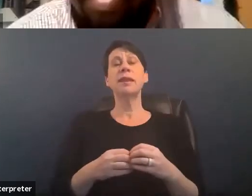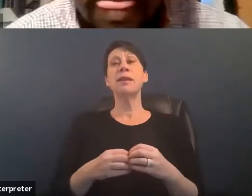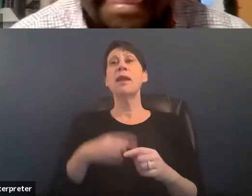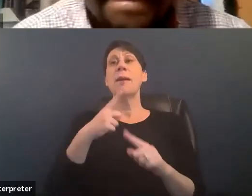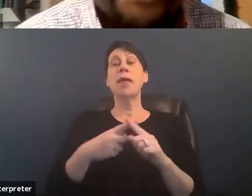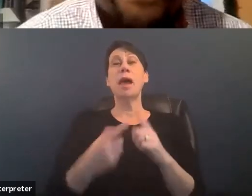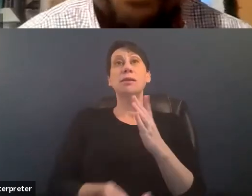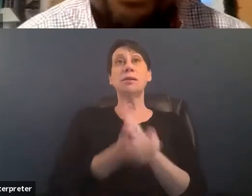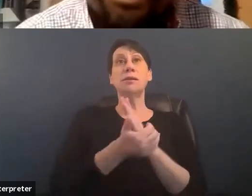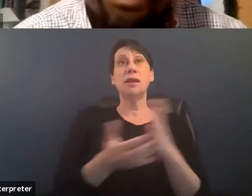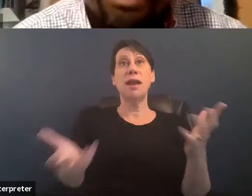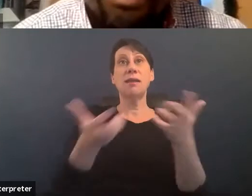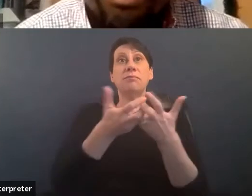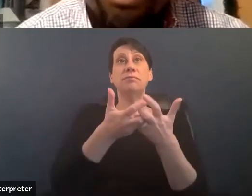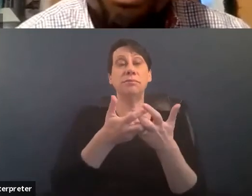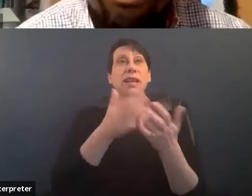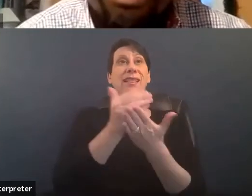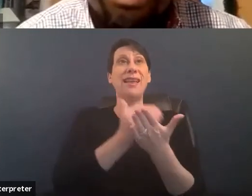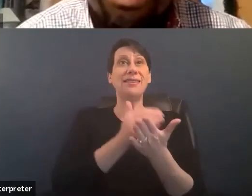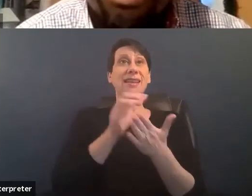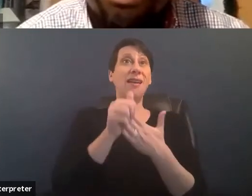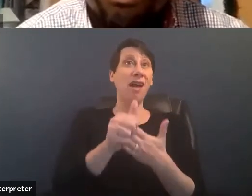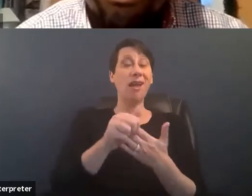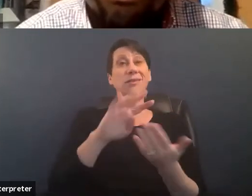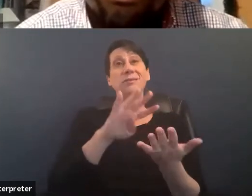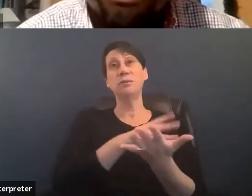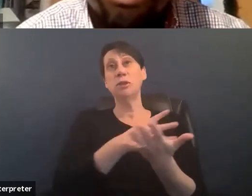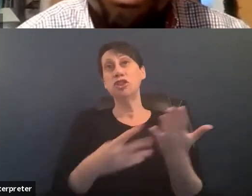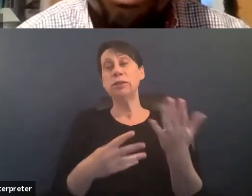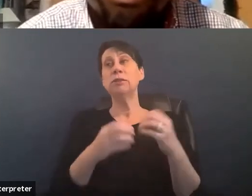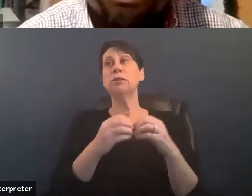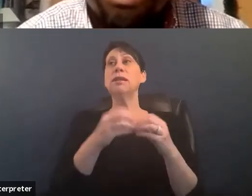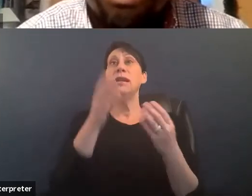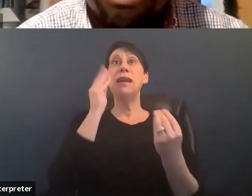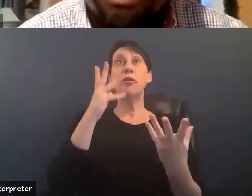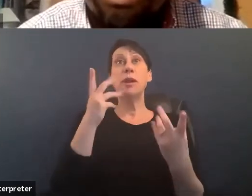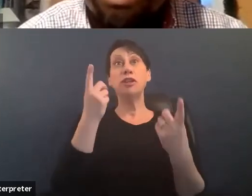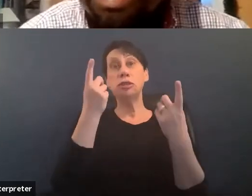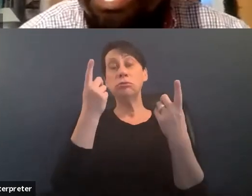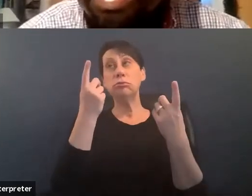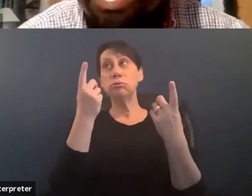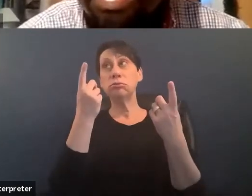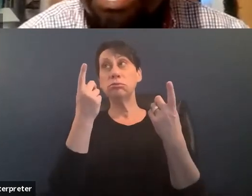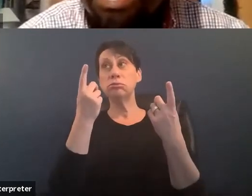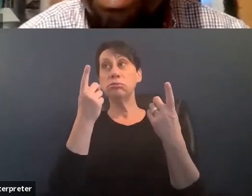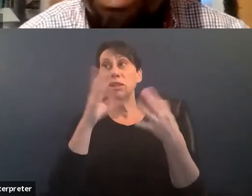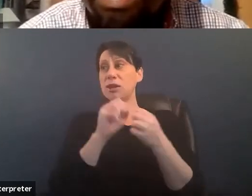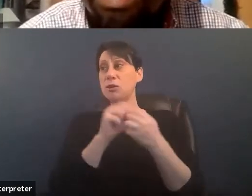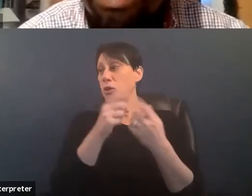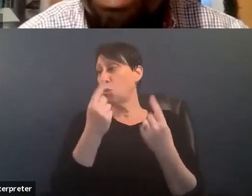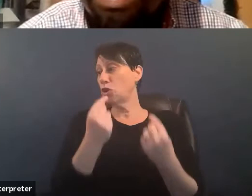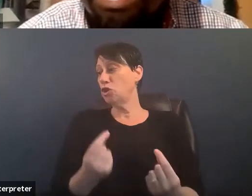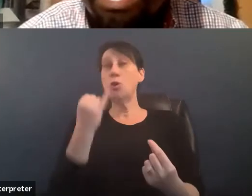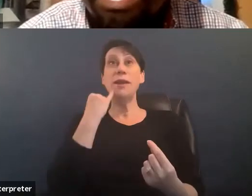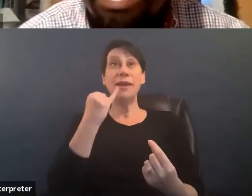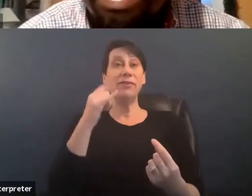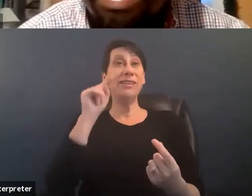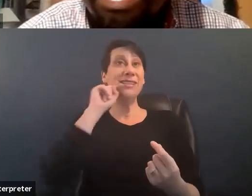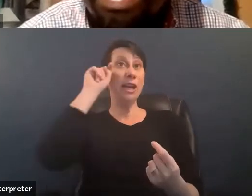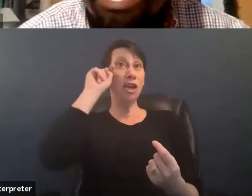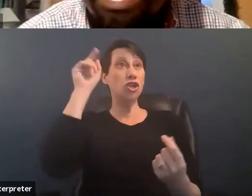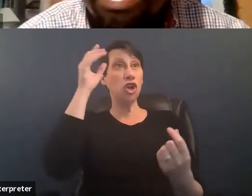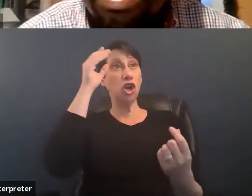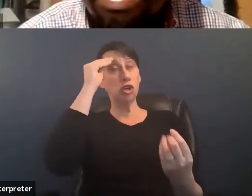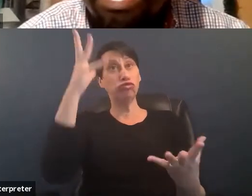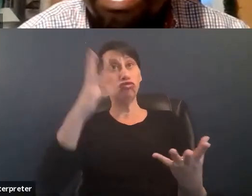guides, worksheets, information about what to do if a teenager discloses sexual violence. And